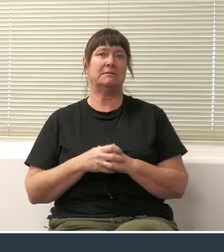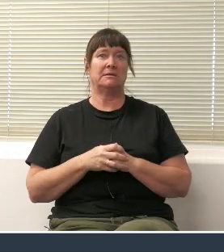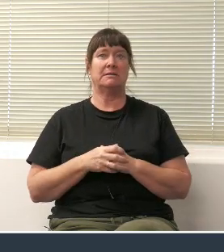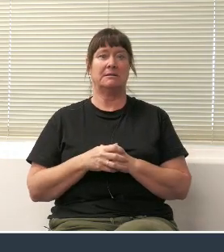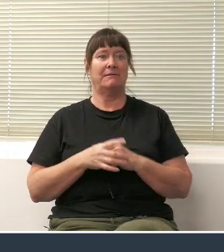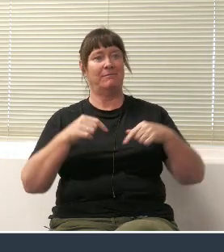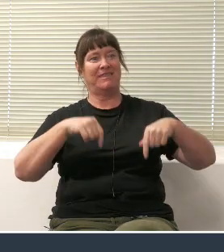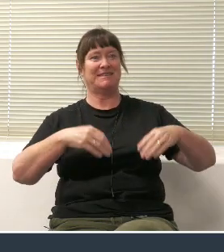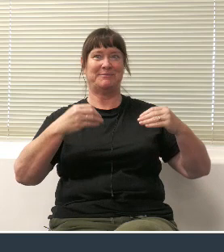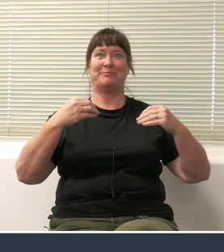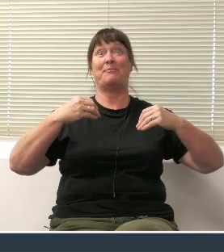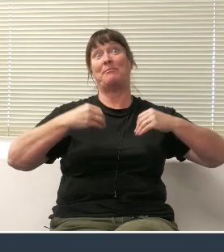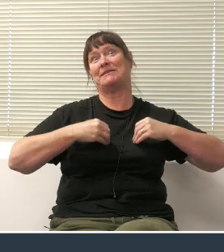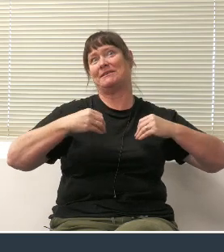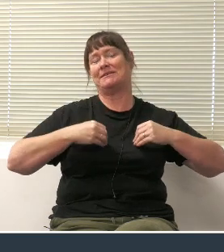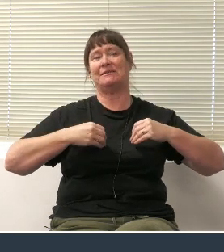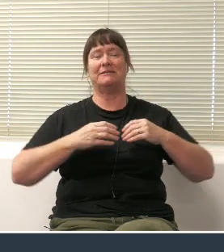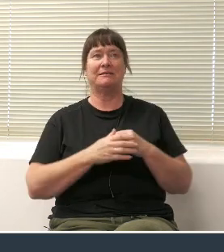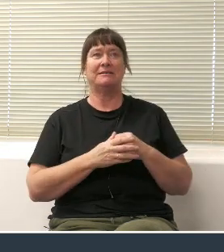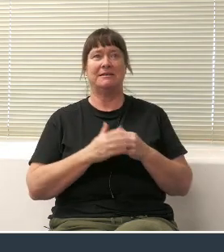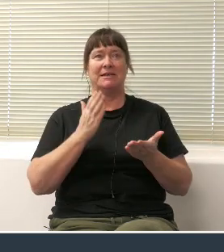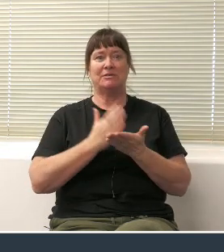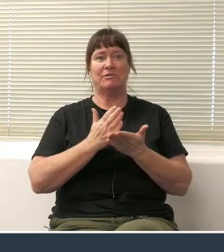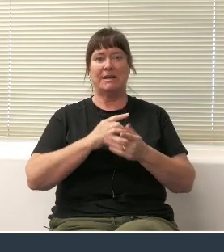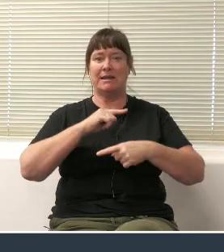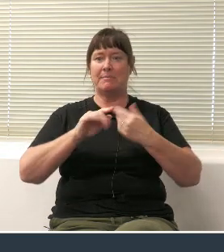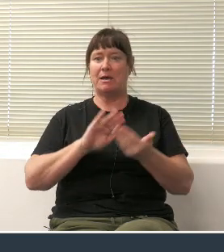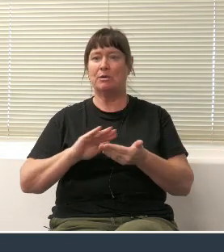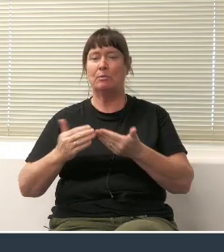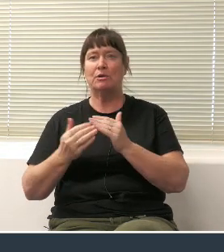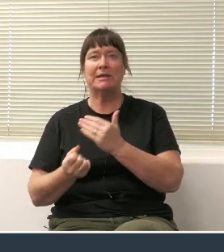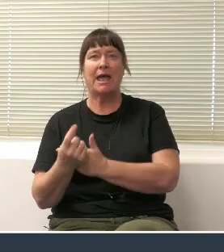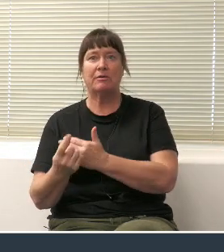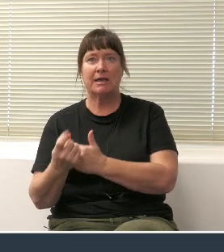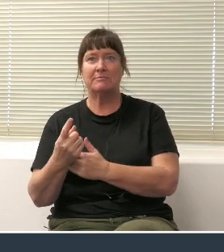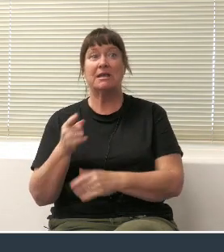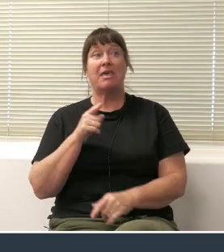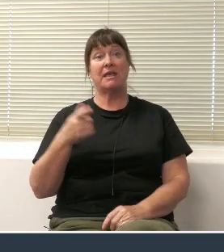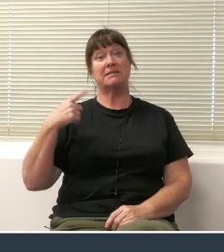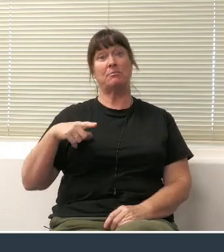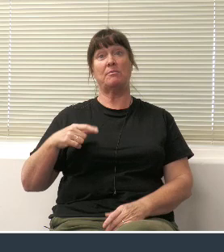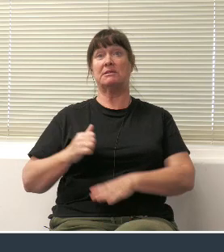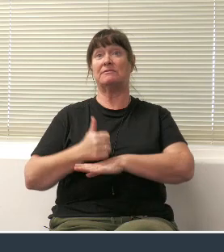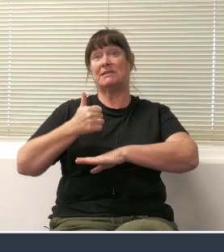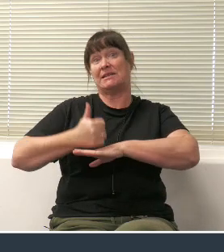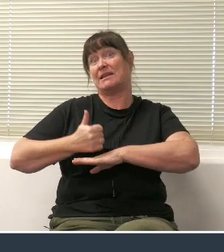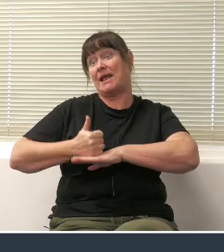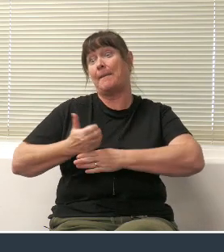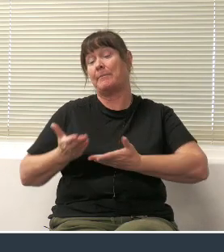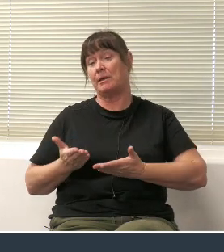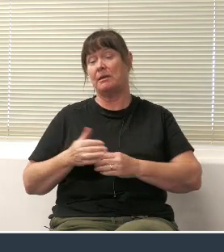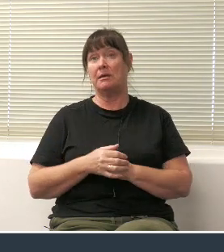This business that we're in is actually about community outcomes, and so that is the purpose of establishing vehicles like